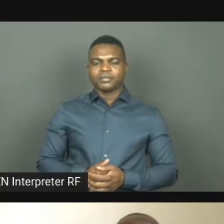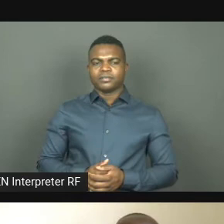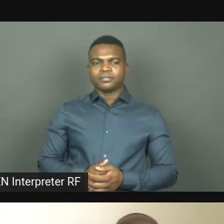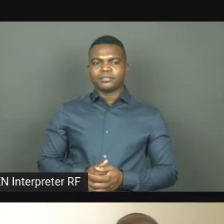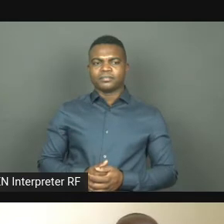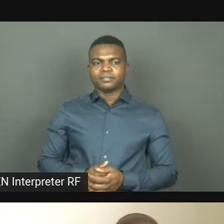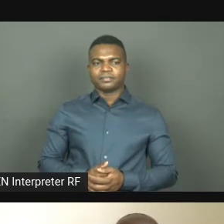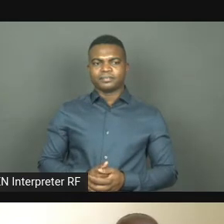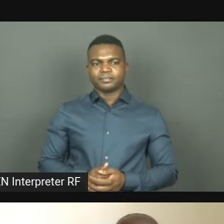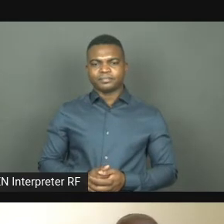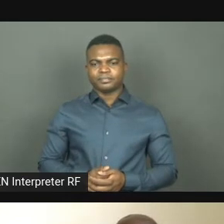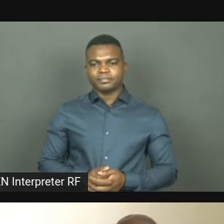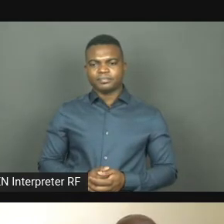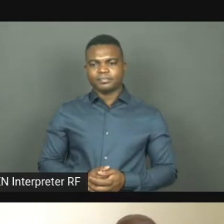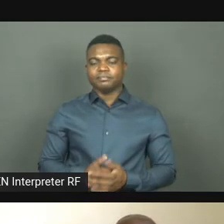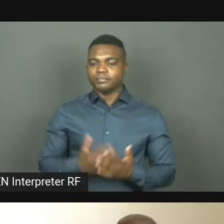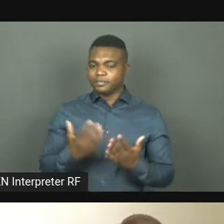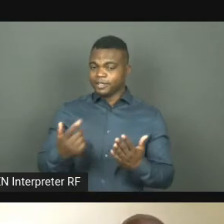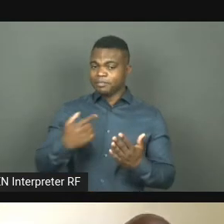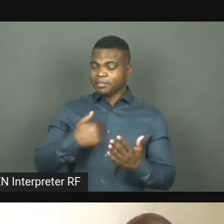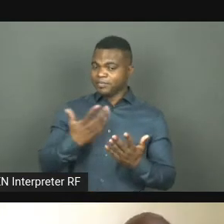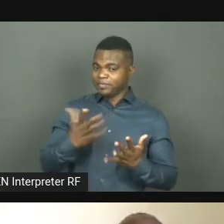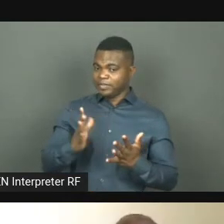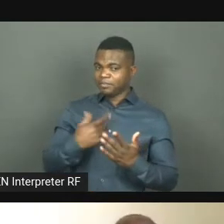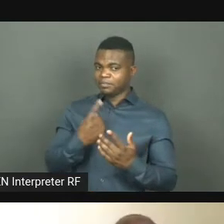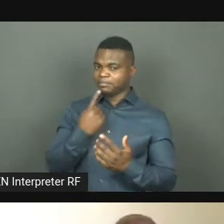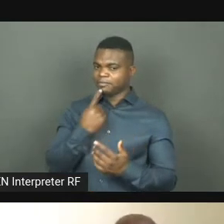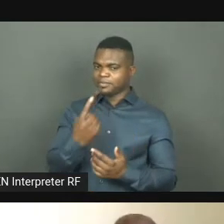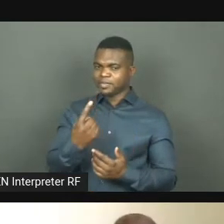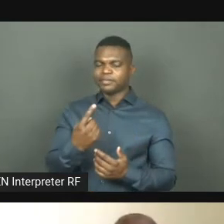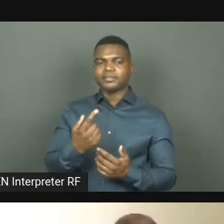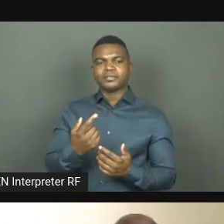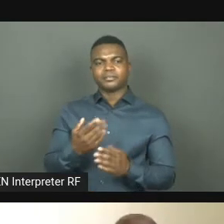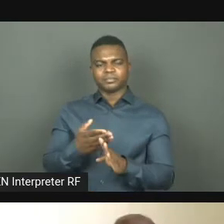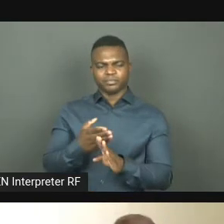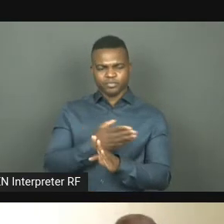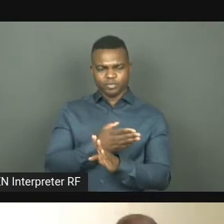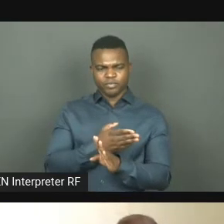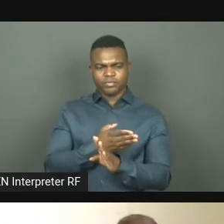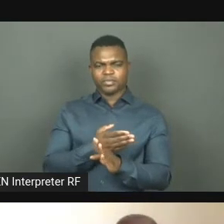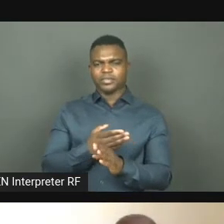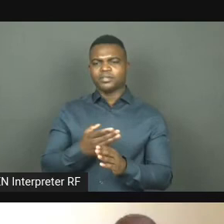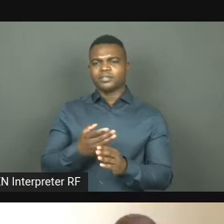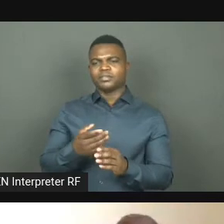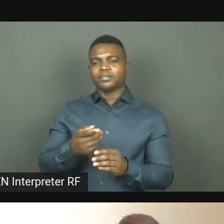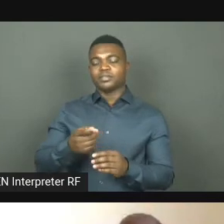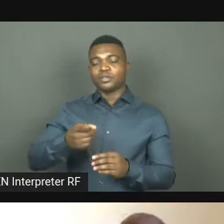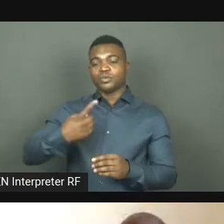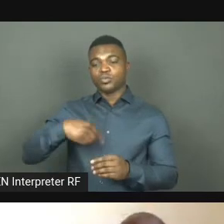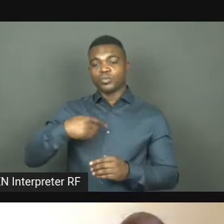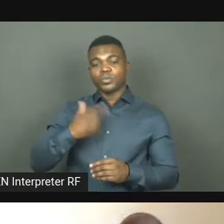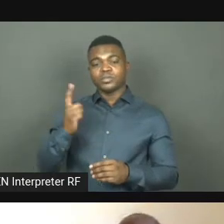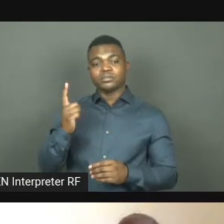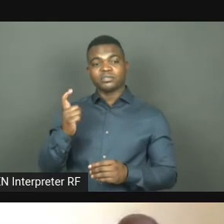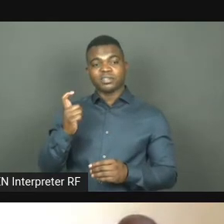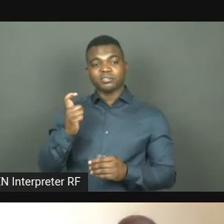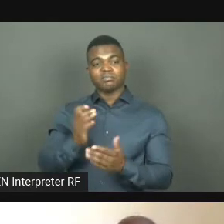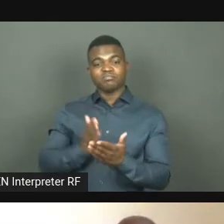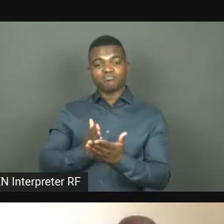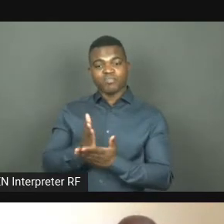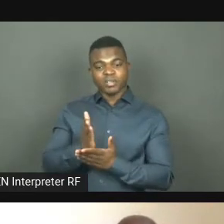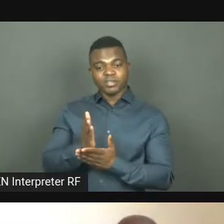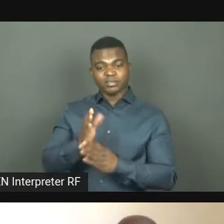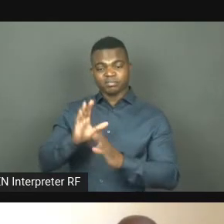for example, how would you like this society to treat you? And you knew you were in charge of a budget that